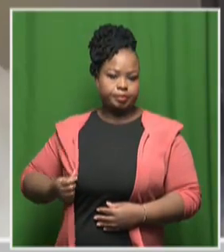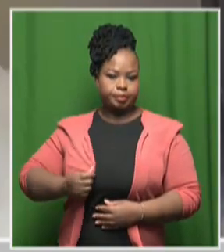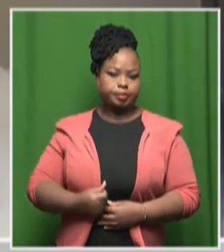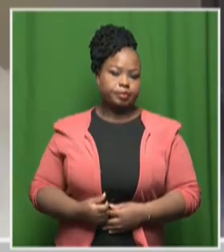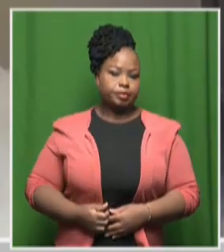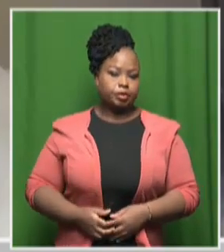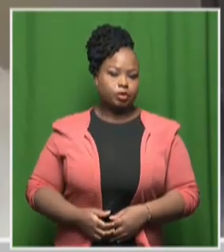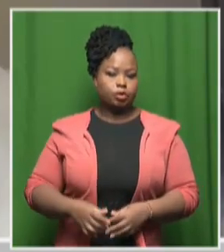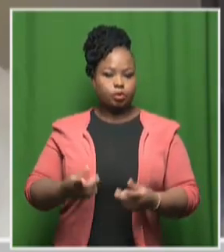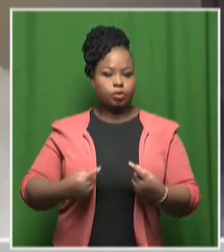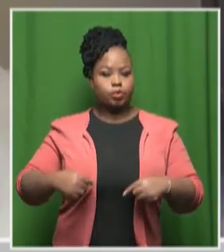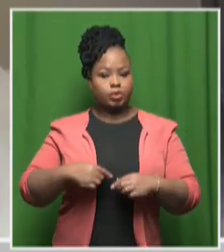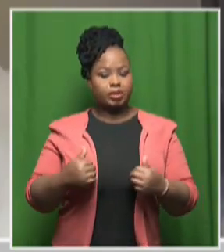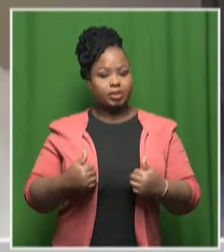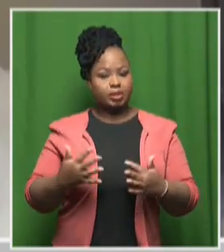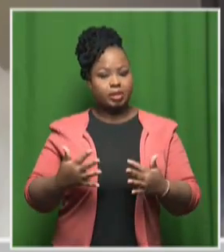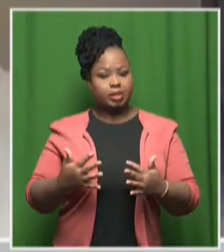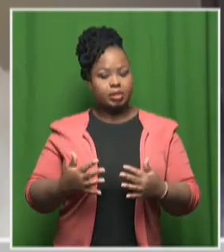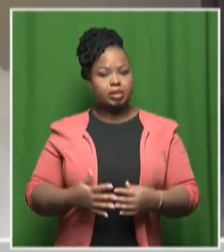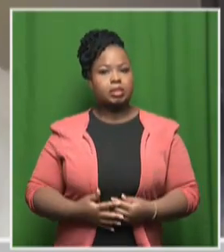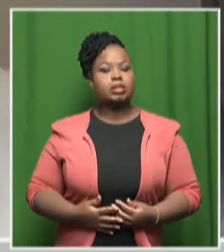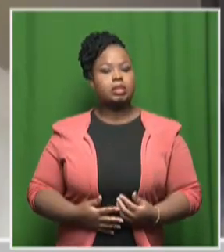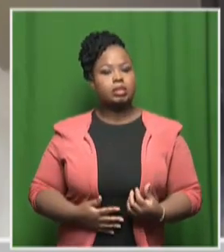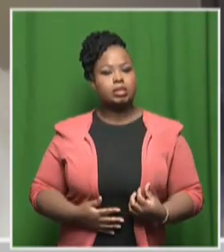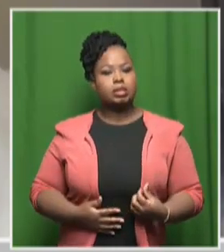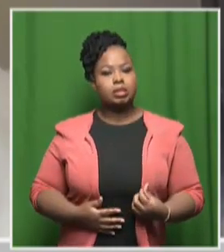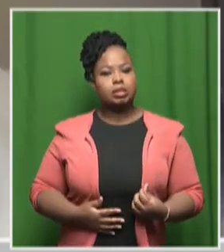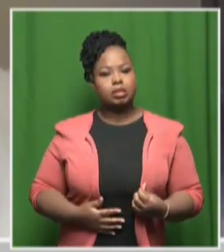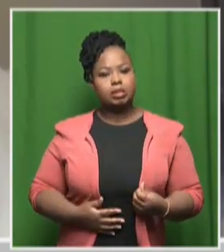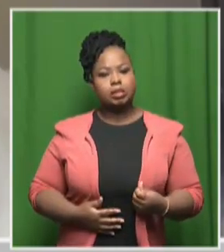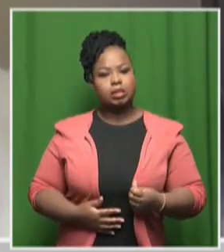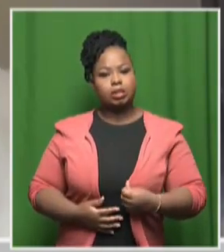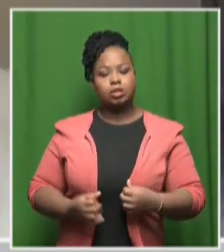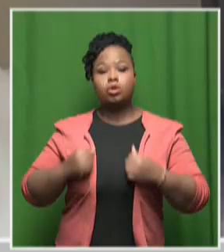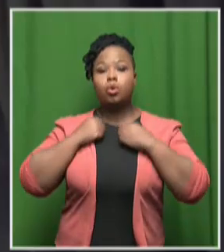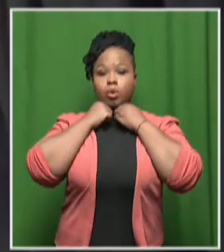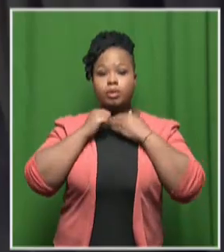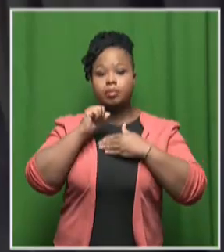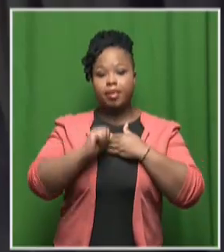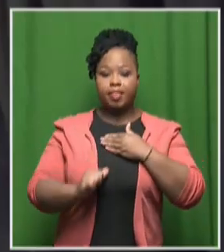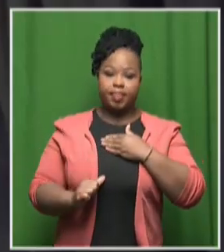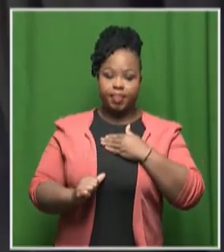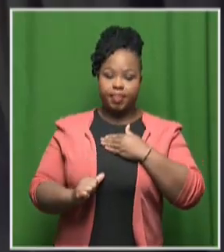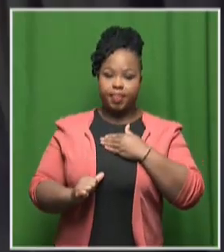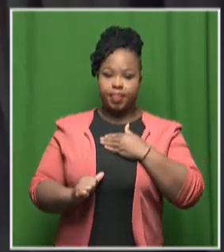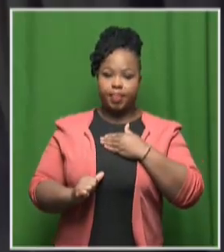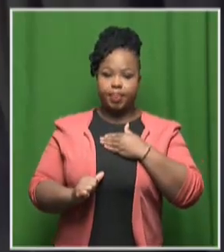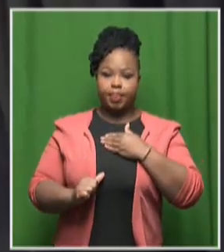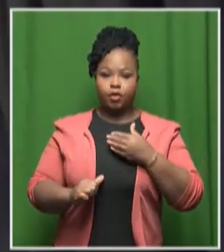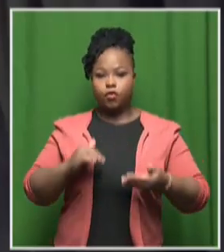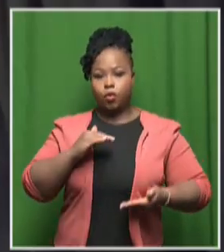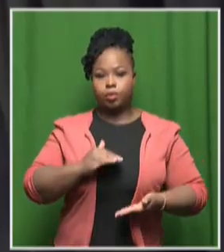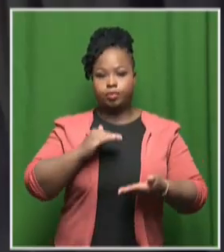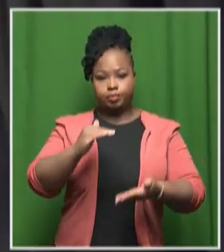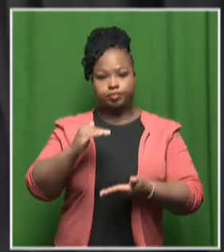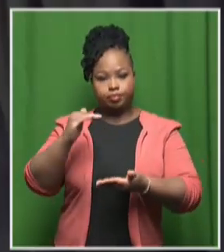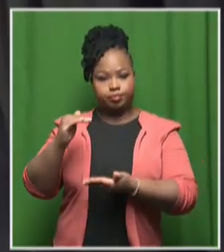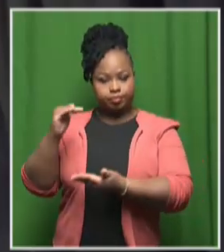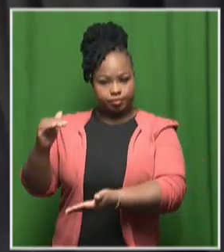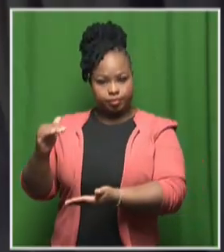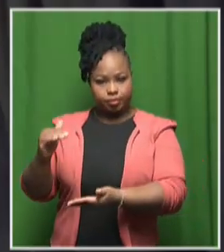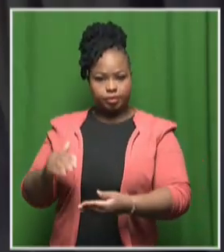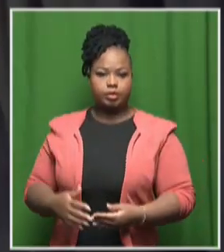Countrywide, we are starting, we've actually started in August in terms of what we